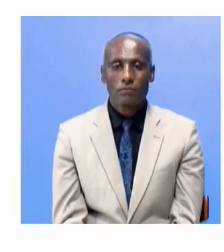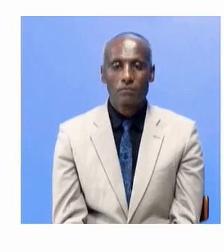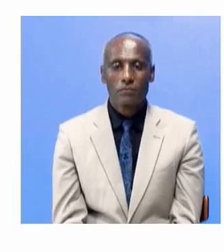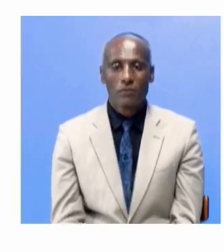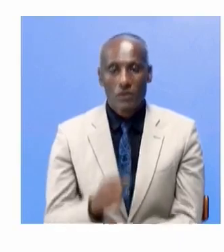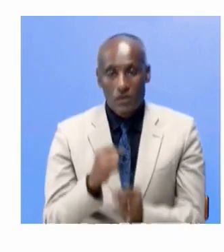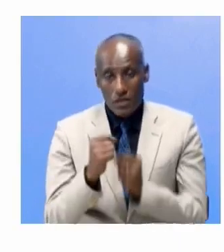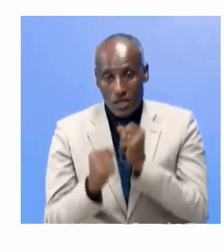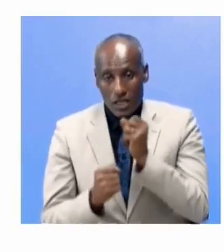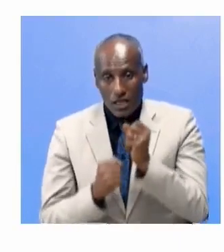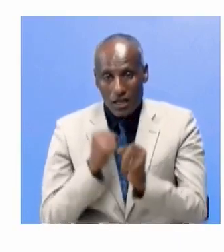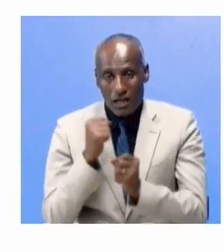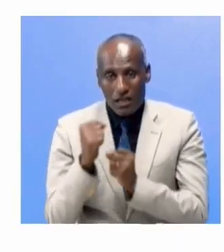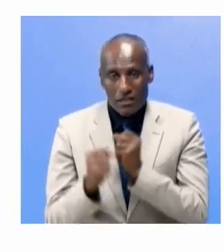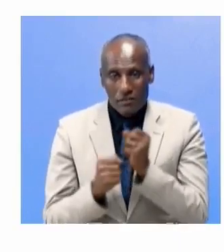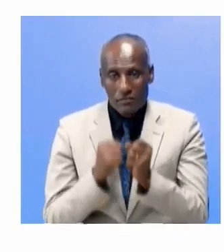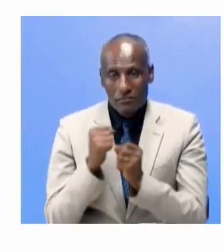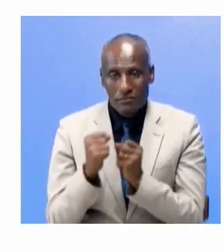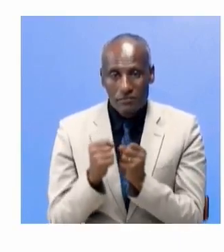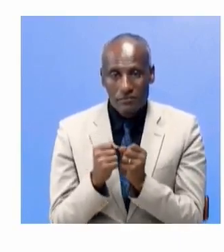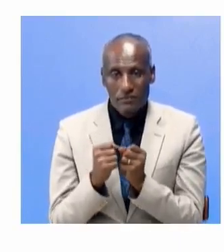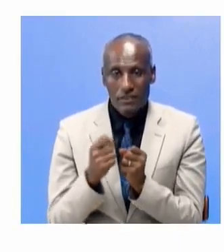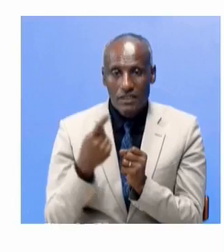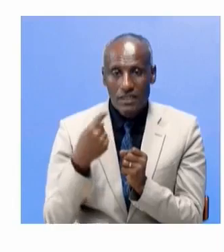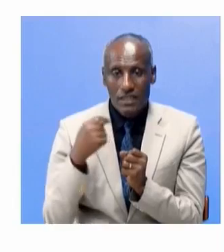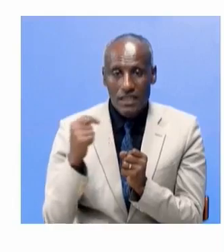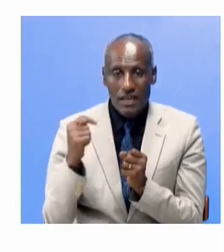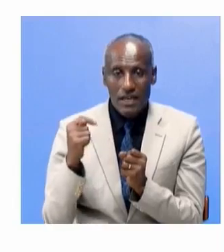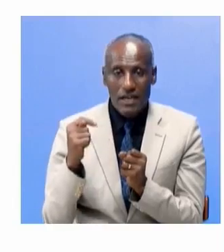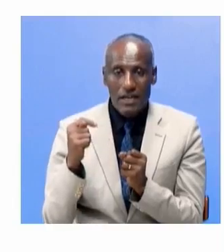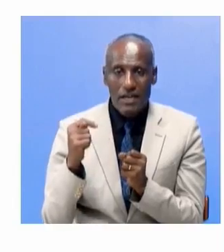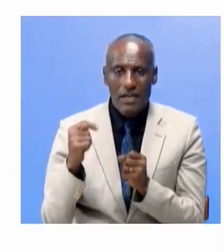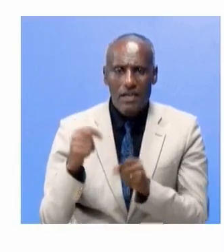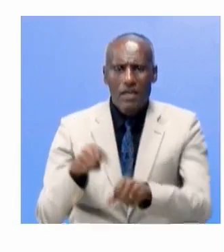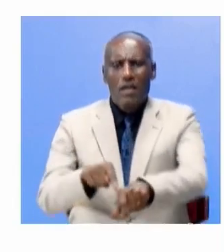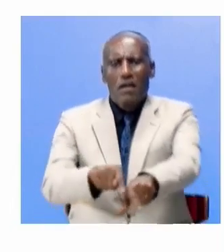run the marathon.